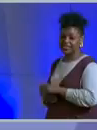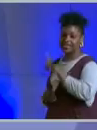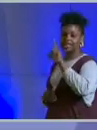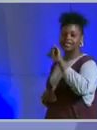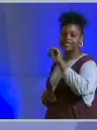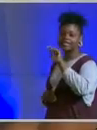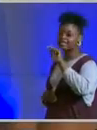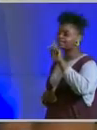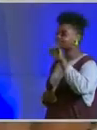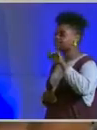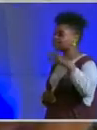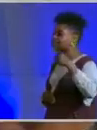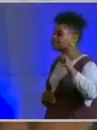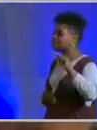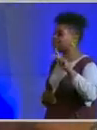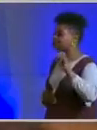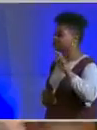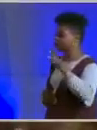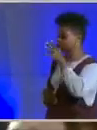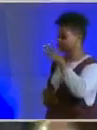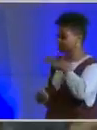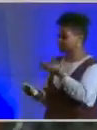another person.